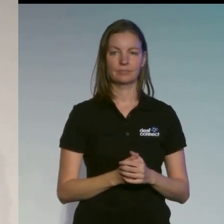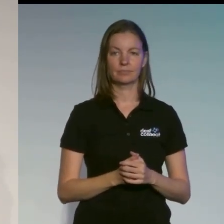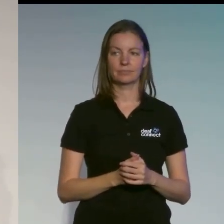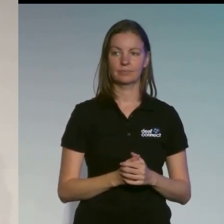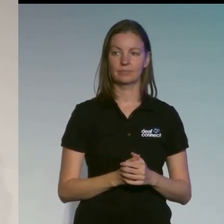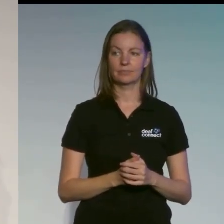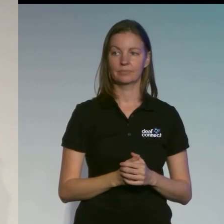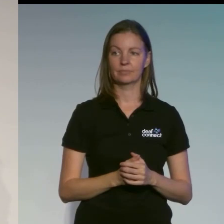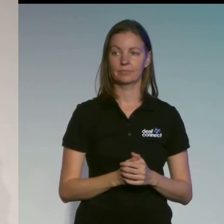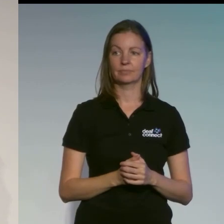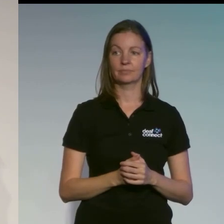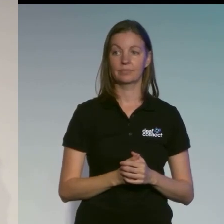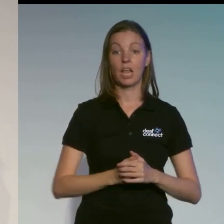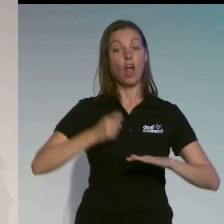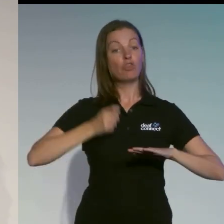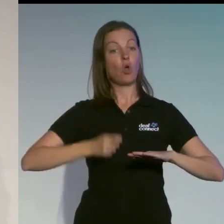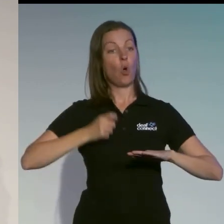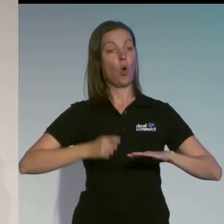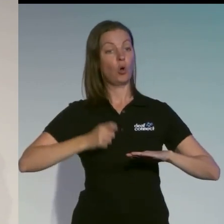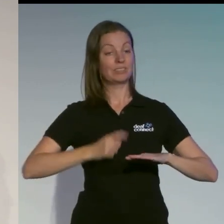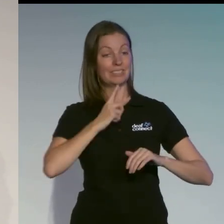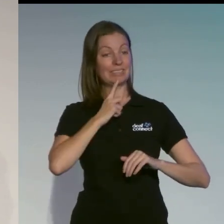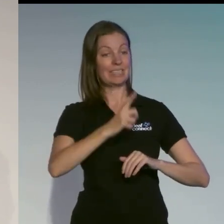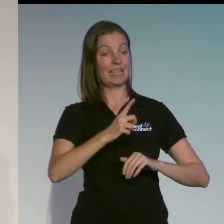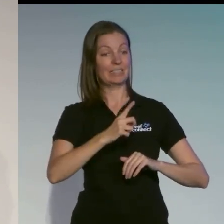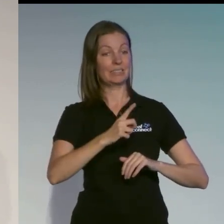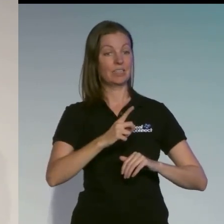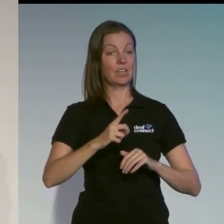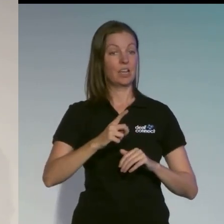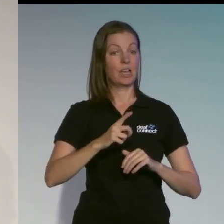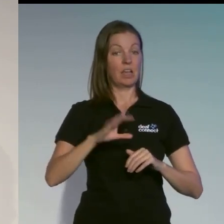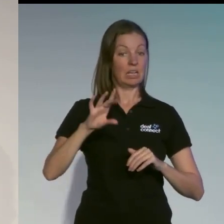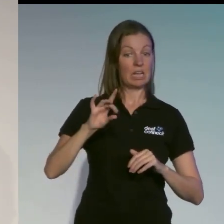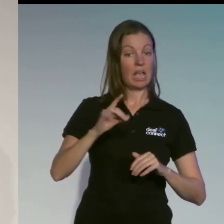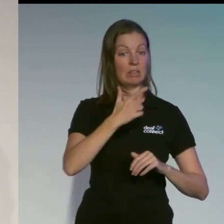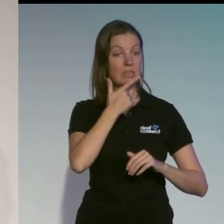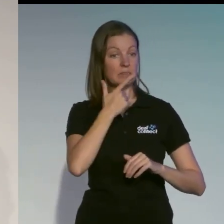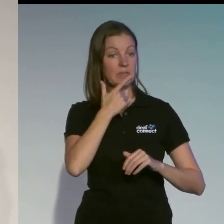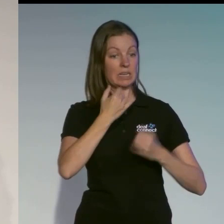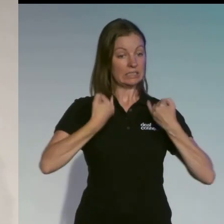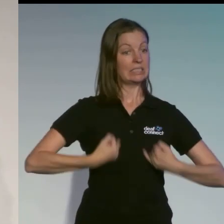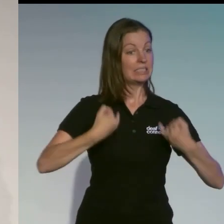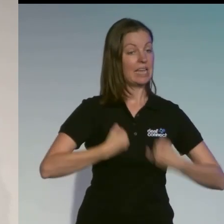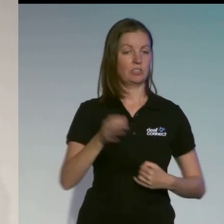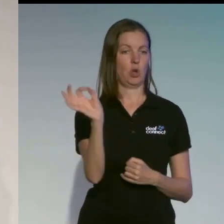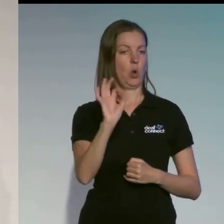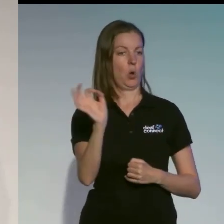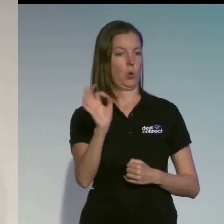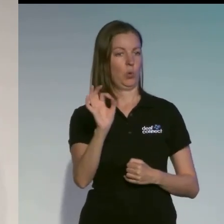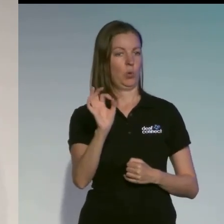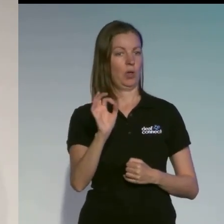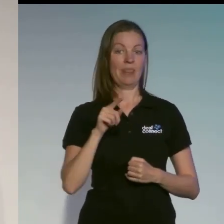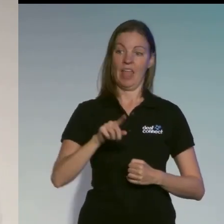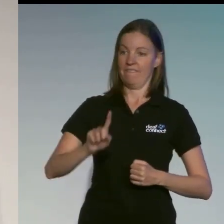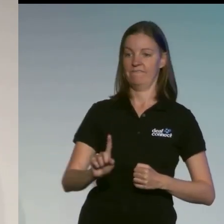And the verdict from the court stating homosexuality is not a disease. It was the first time the Chinese